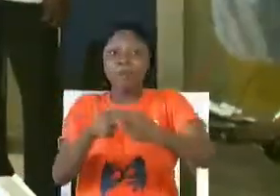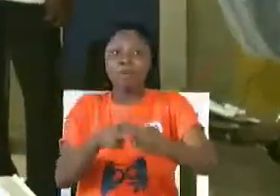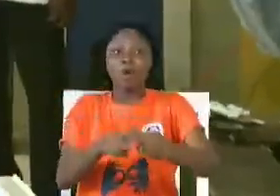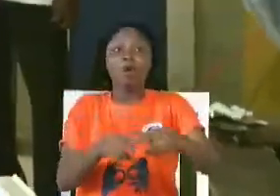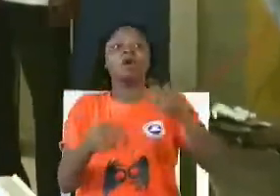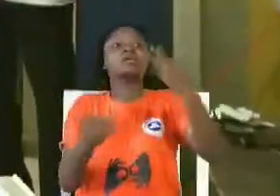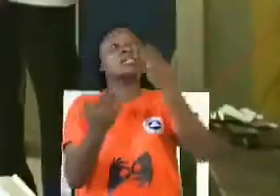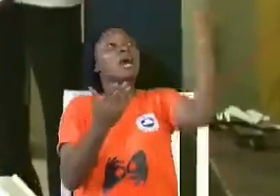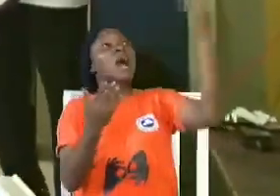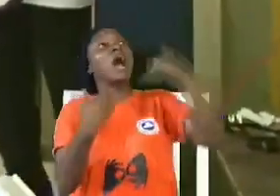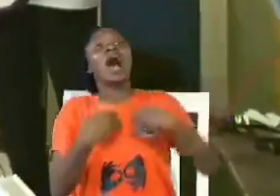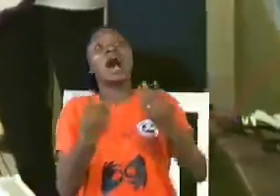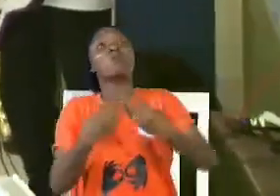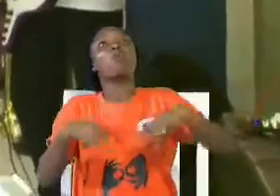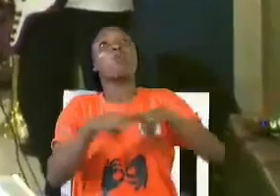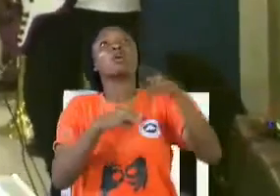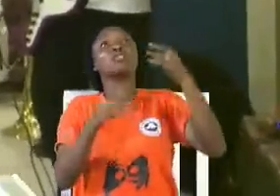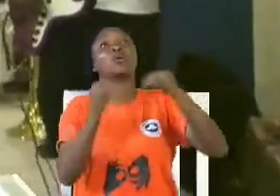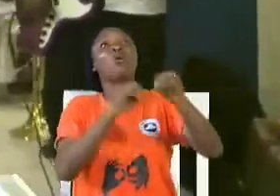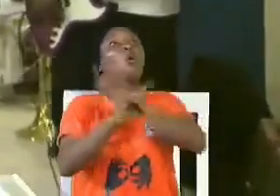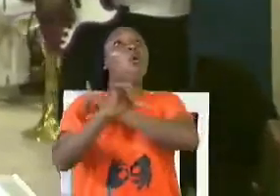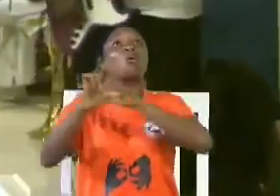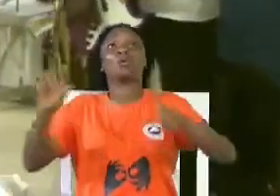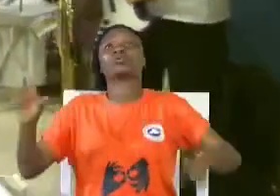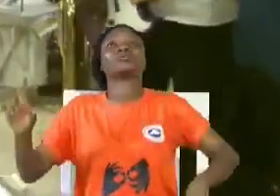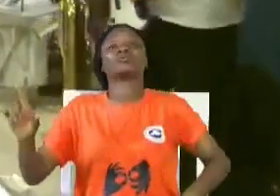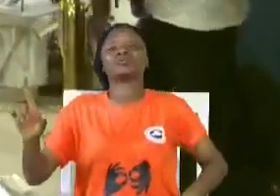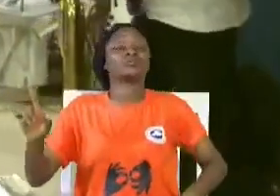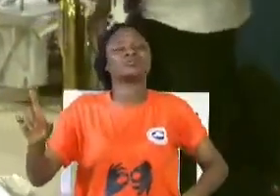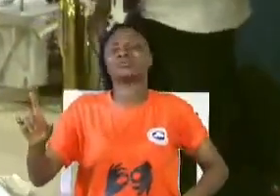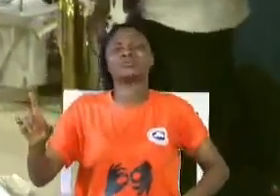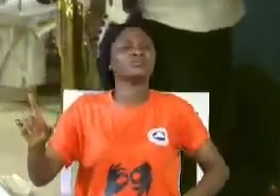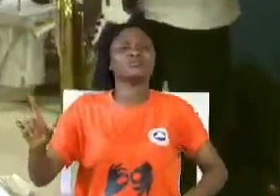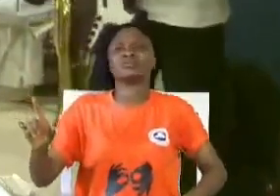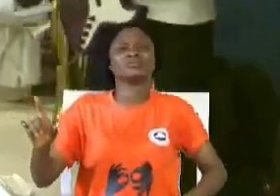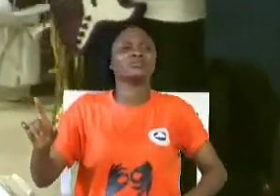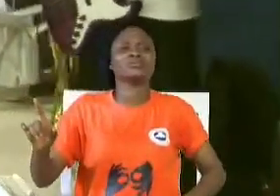thou art worthy, O Lord,